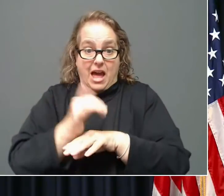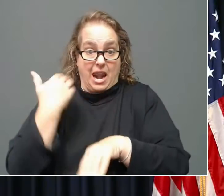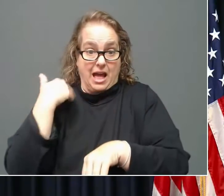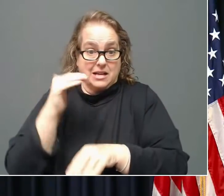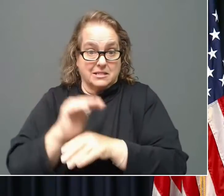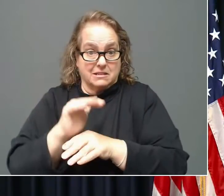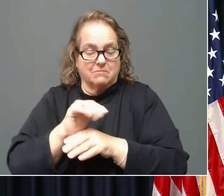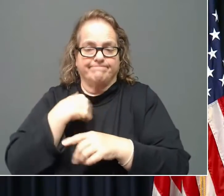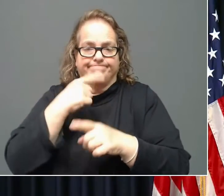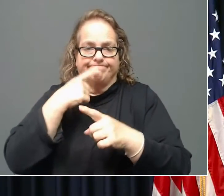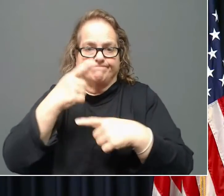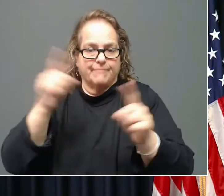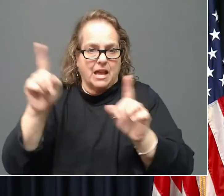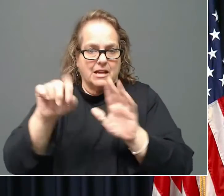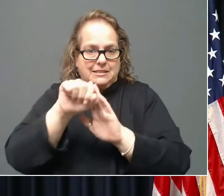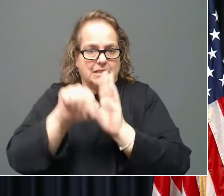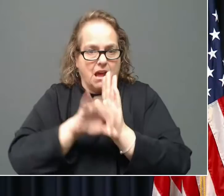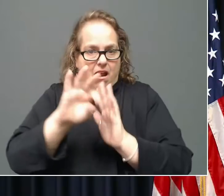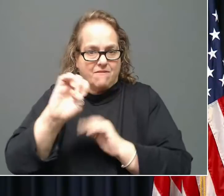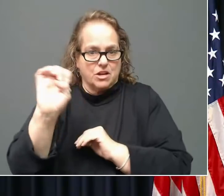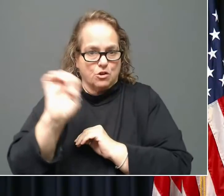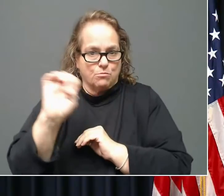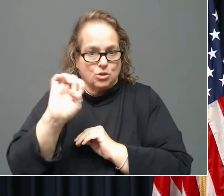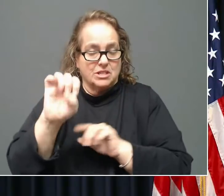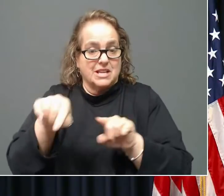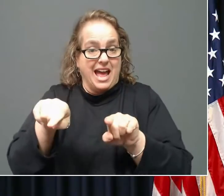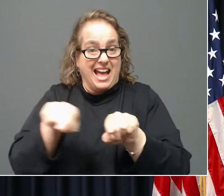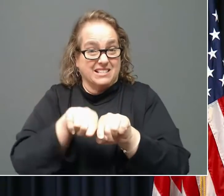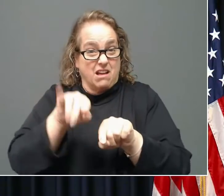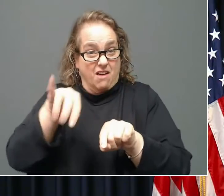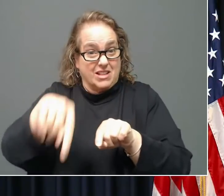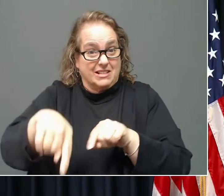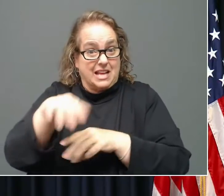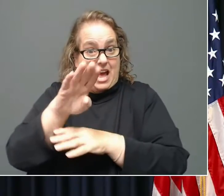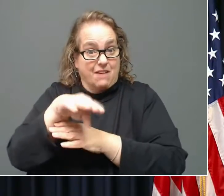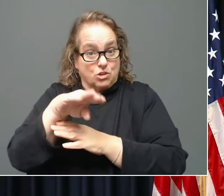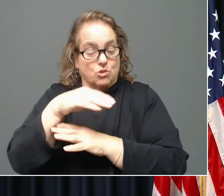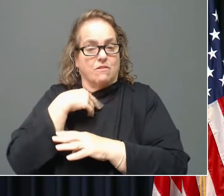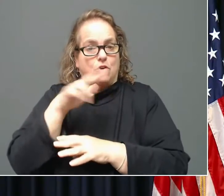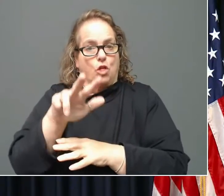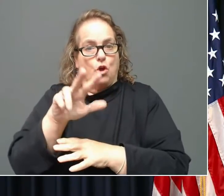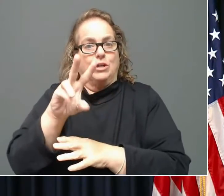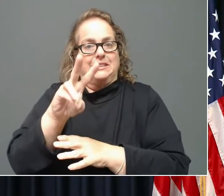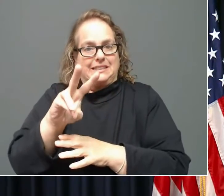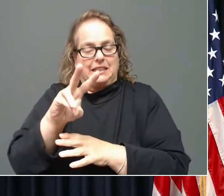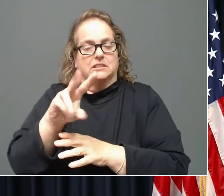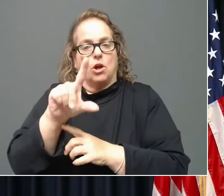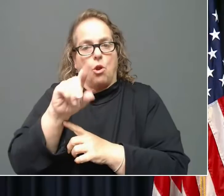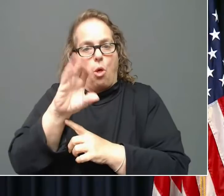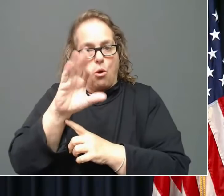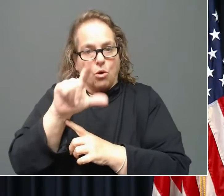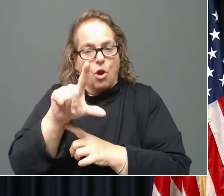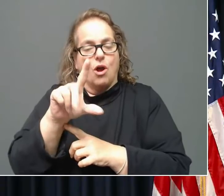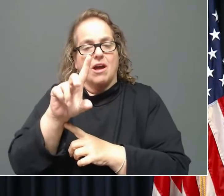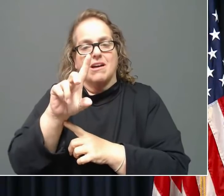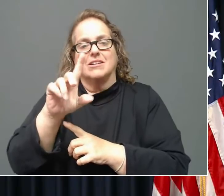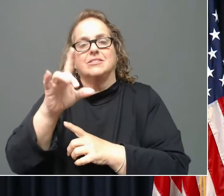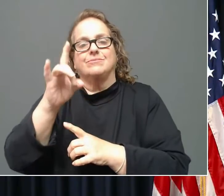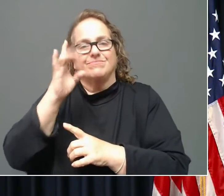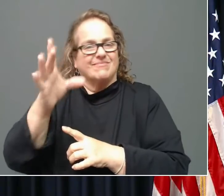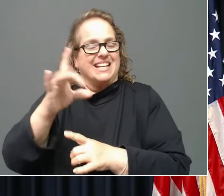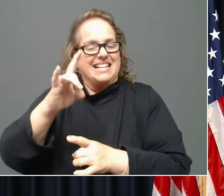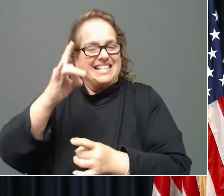As of this afternoon, there are also 36 local disaster declarations that have been declared. They